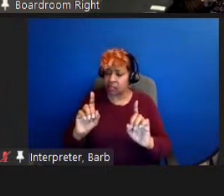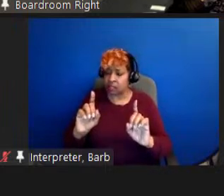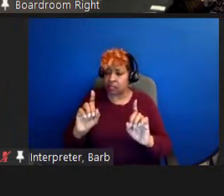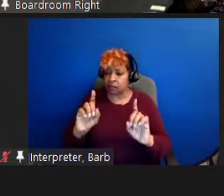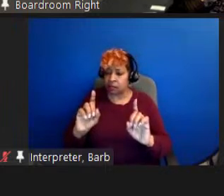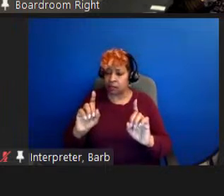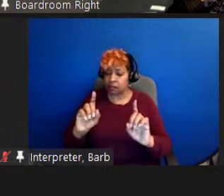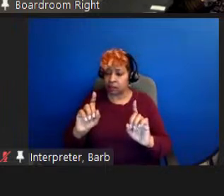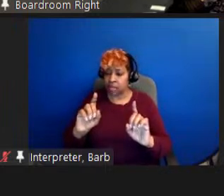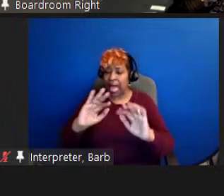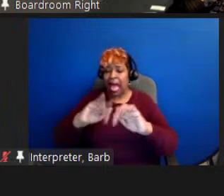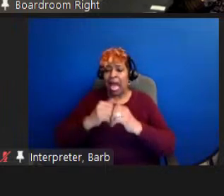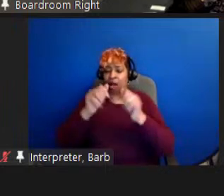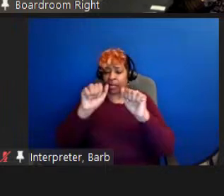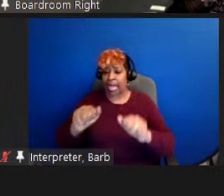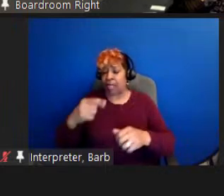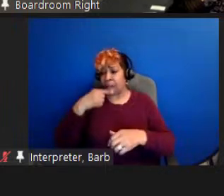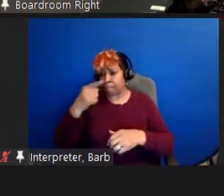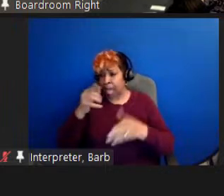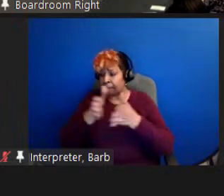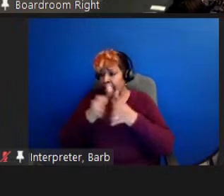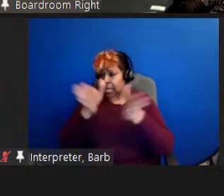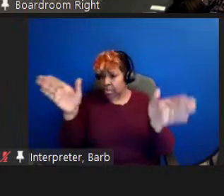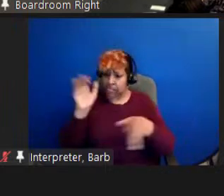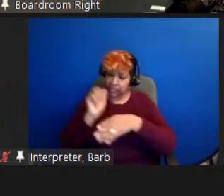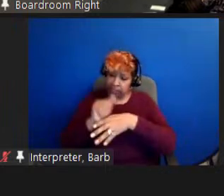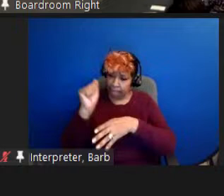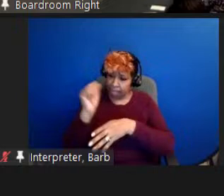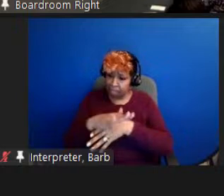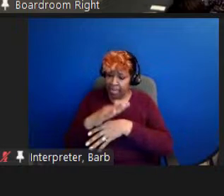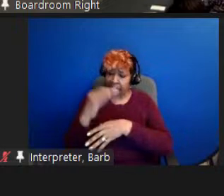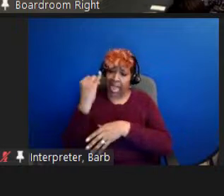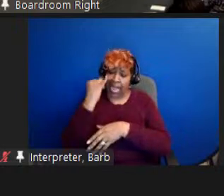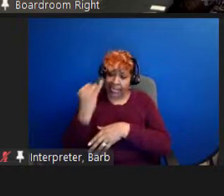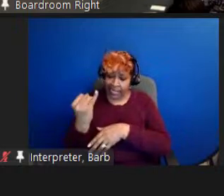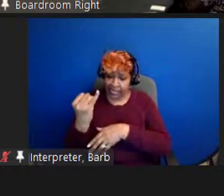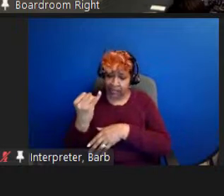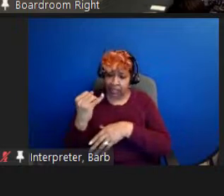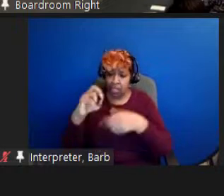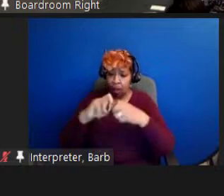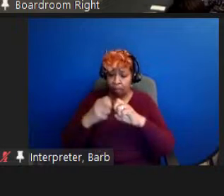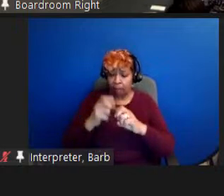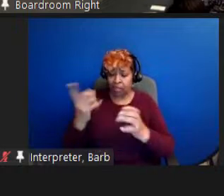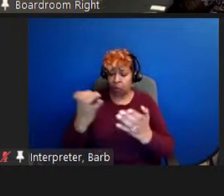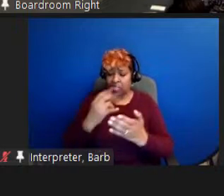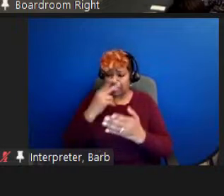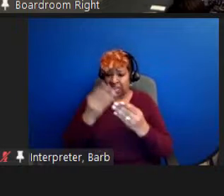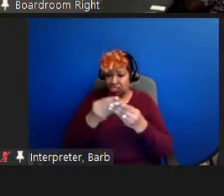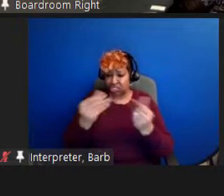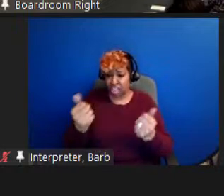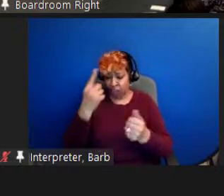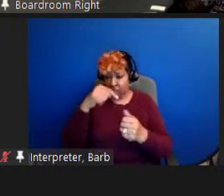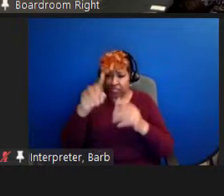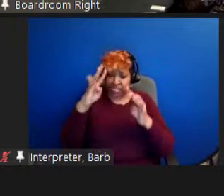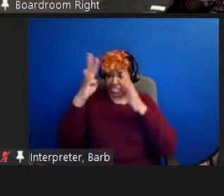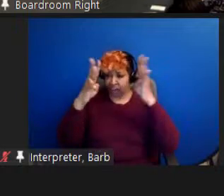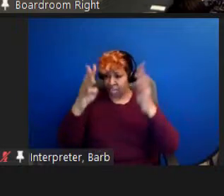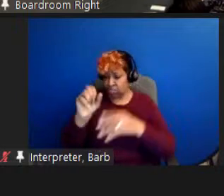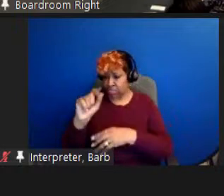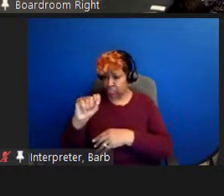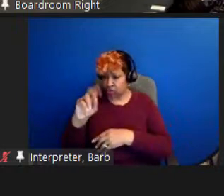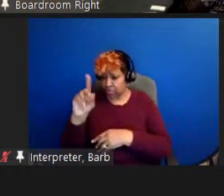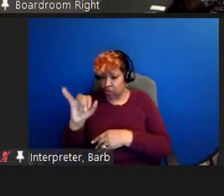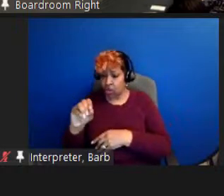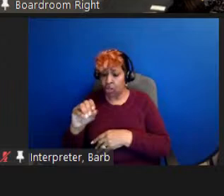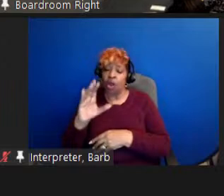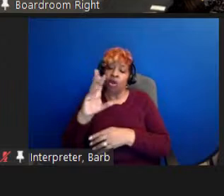how can the public submit ideas of problems that they'd like to see solved through the Innovation Studio? Yeah, so what we're hoping